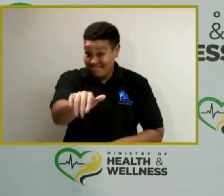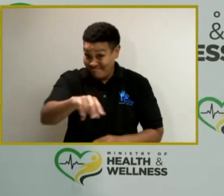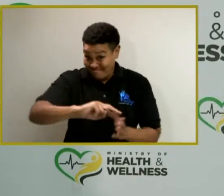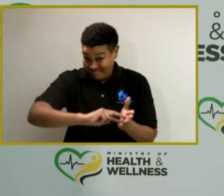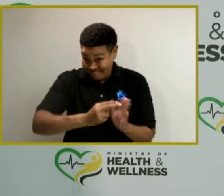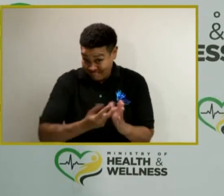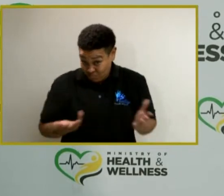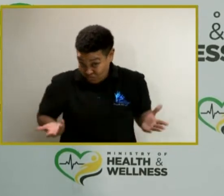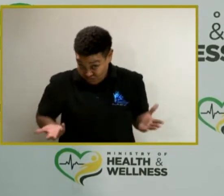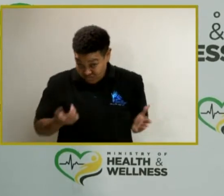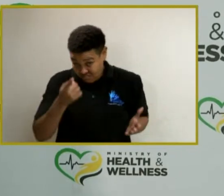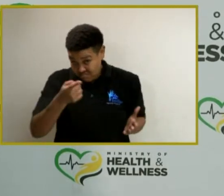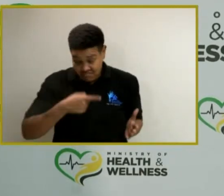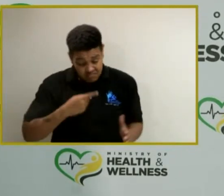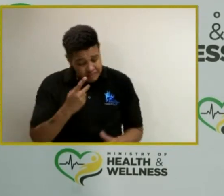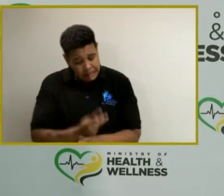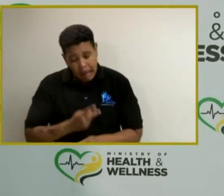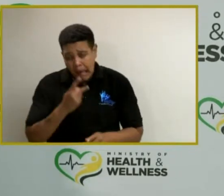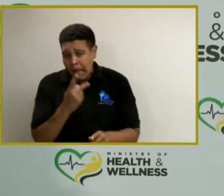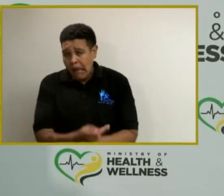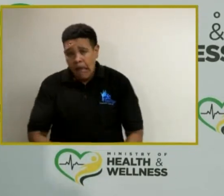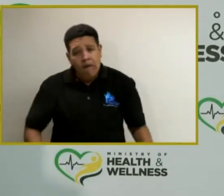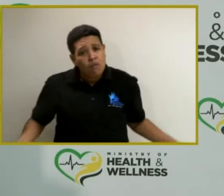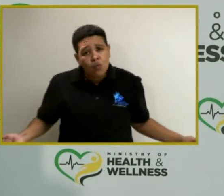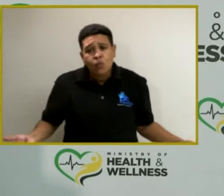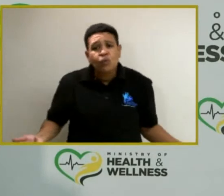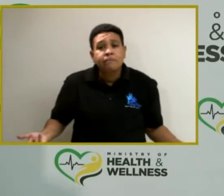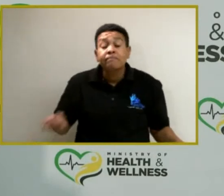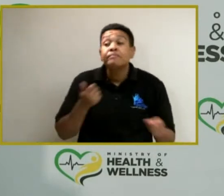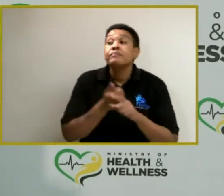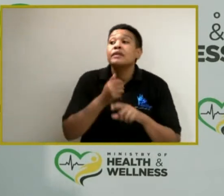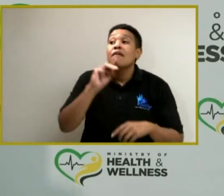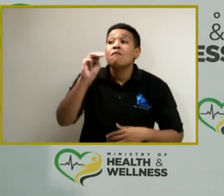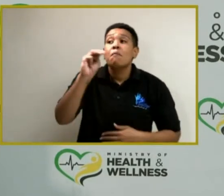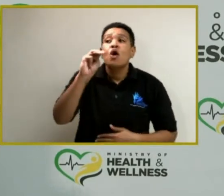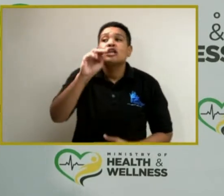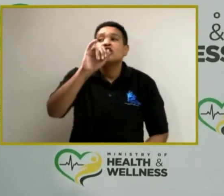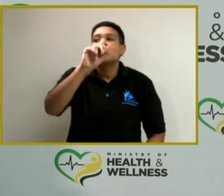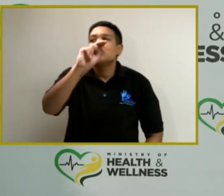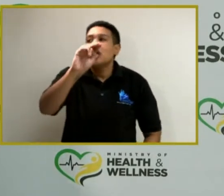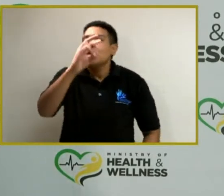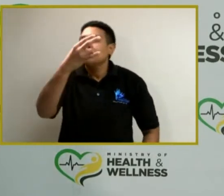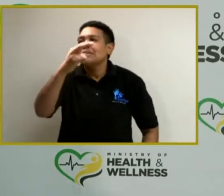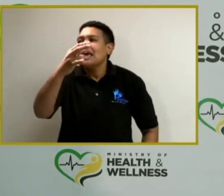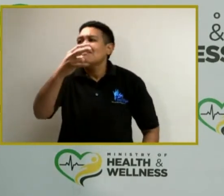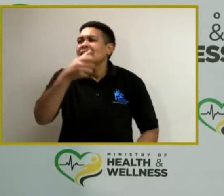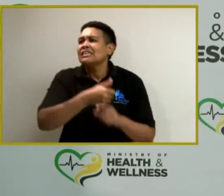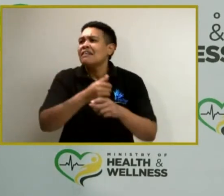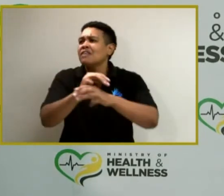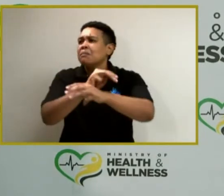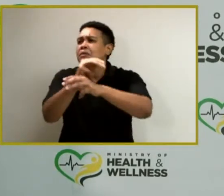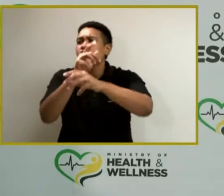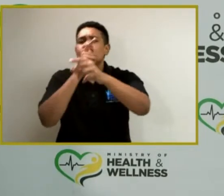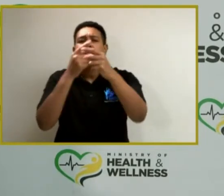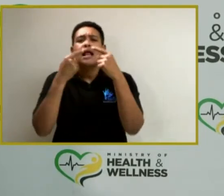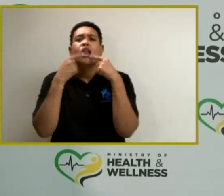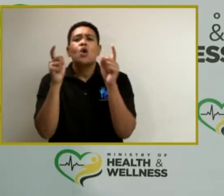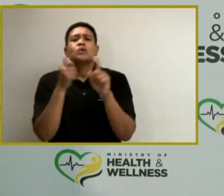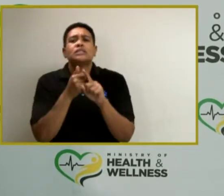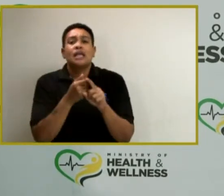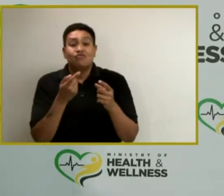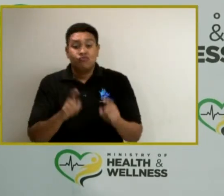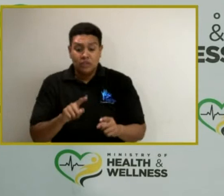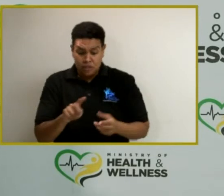the necessary precaution. On Monday, January 17th, the ministry announced, as a result of